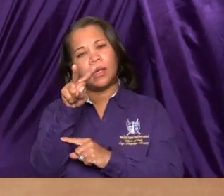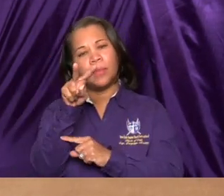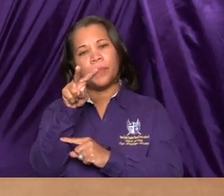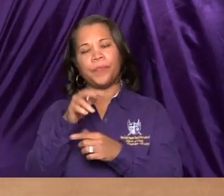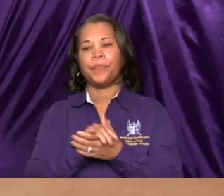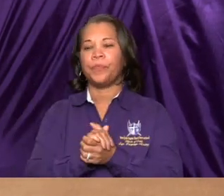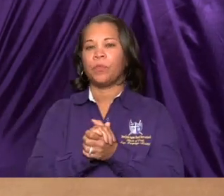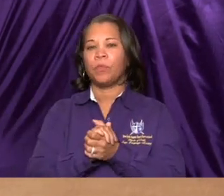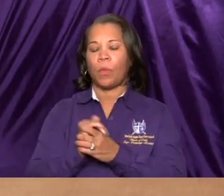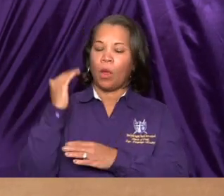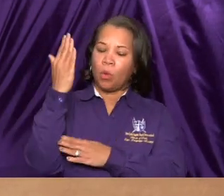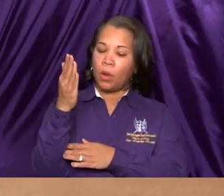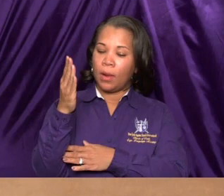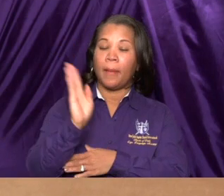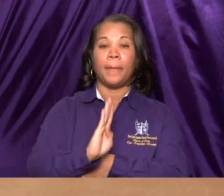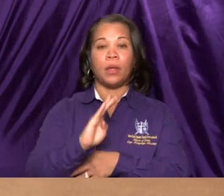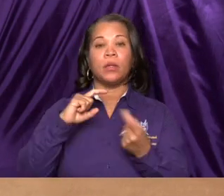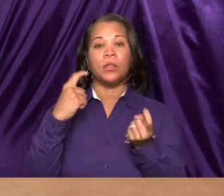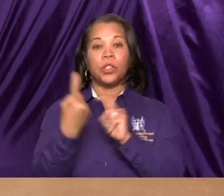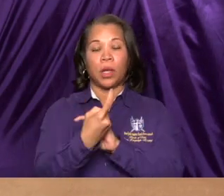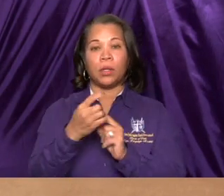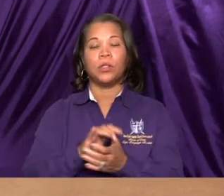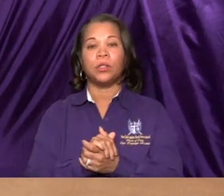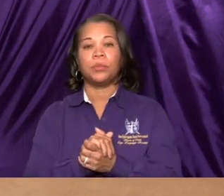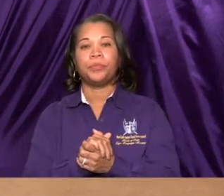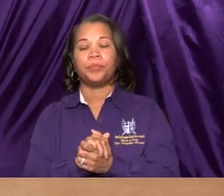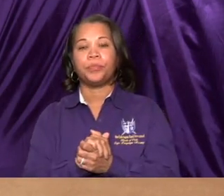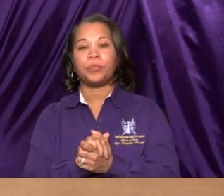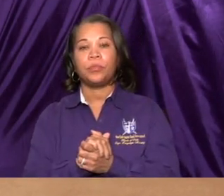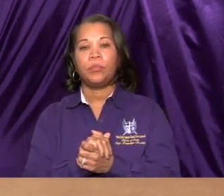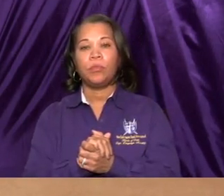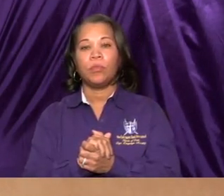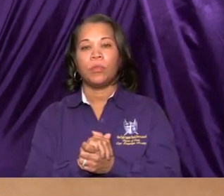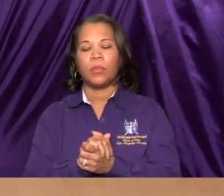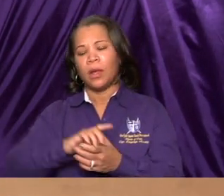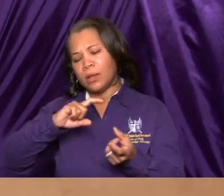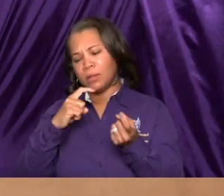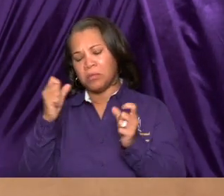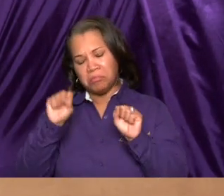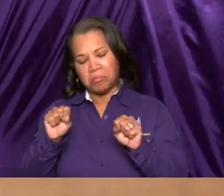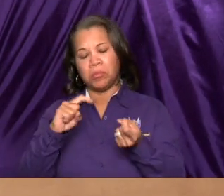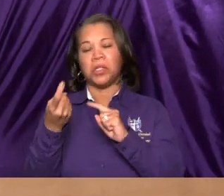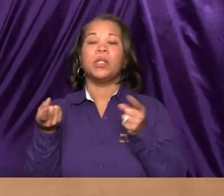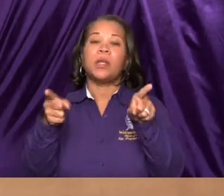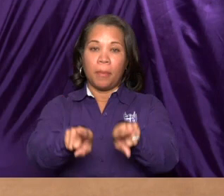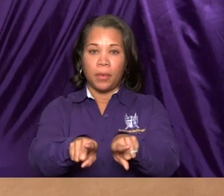Will I ever be able to be changed? Is change even inevitable for me?